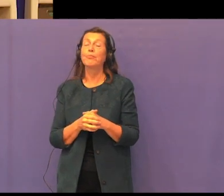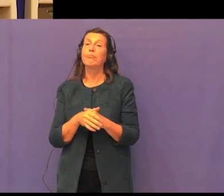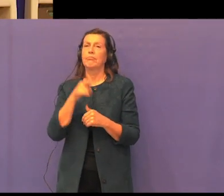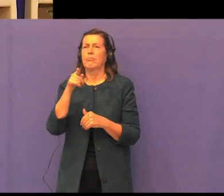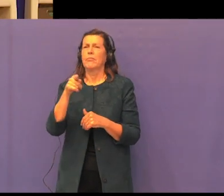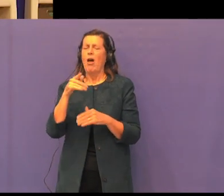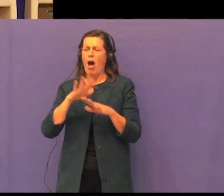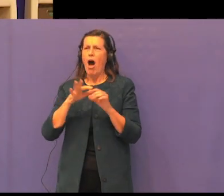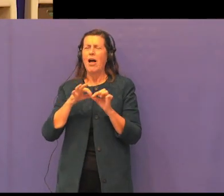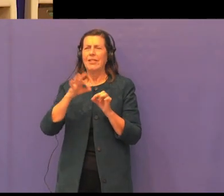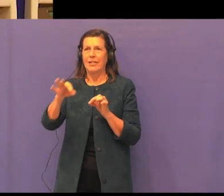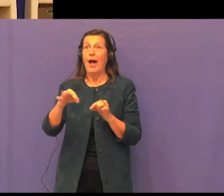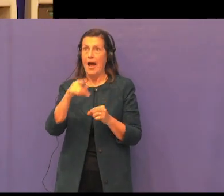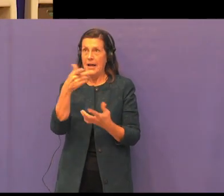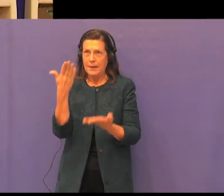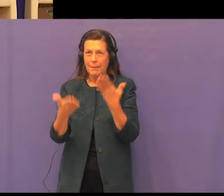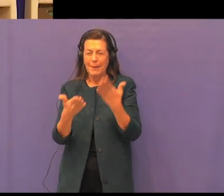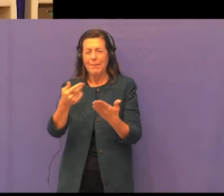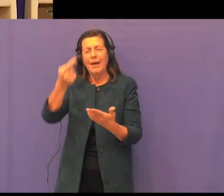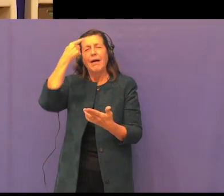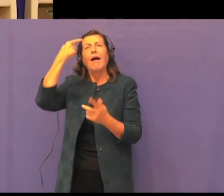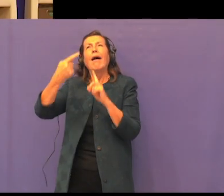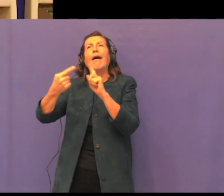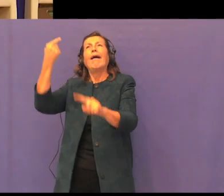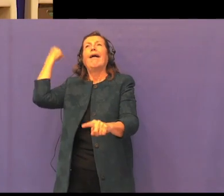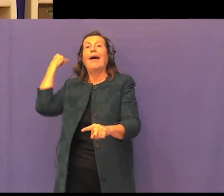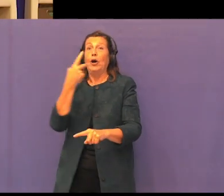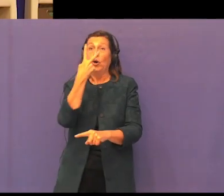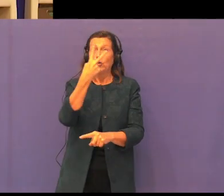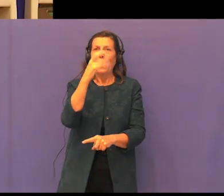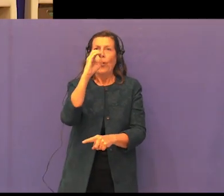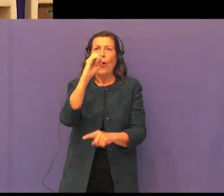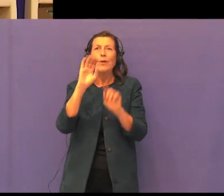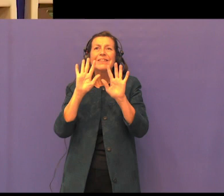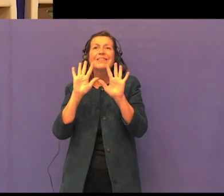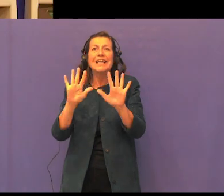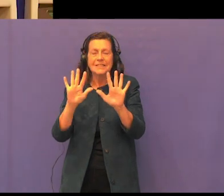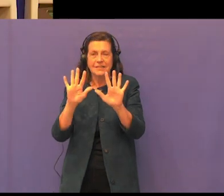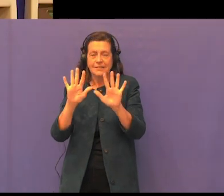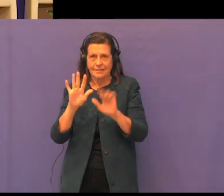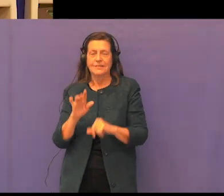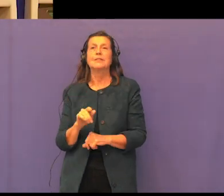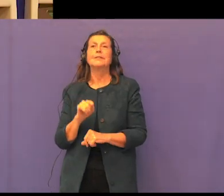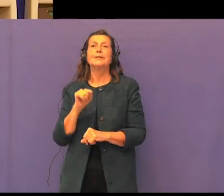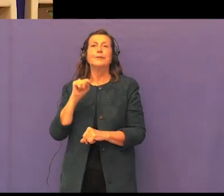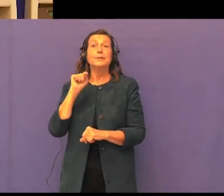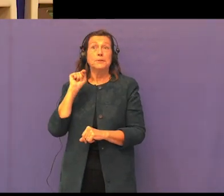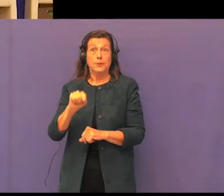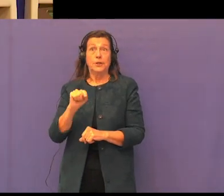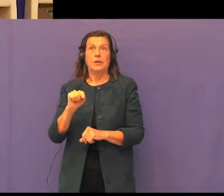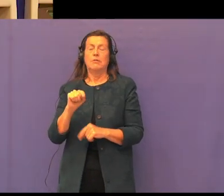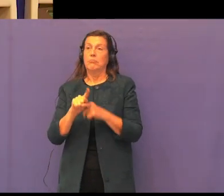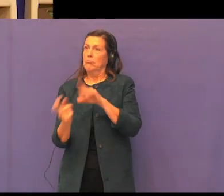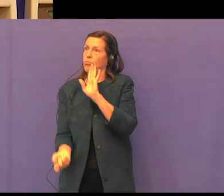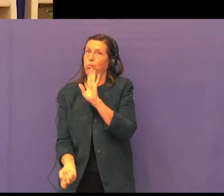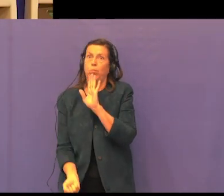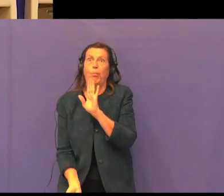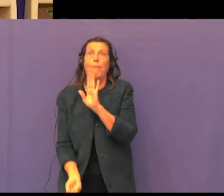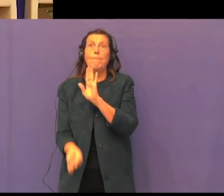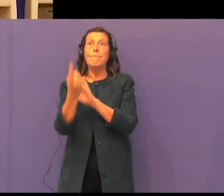2010. It was the eruption of a volcano in Iceland.